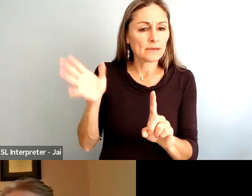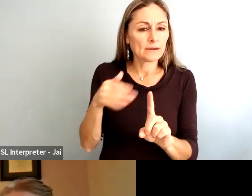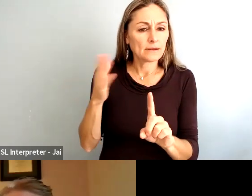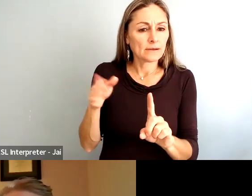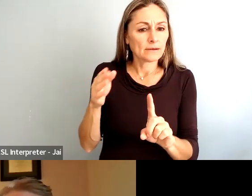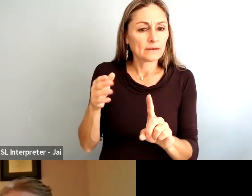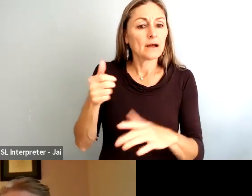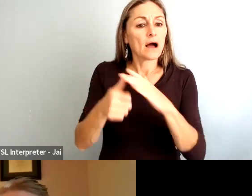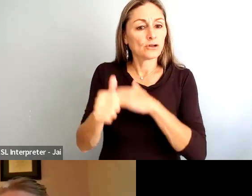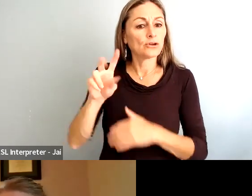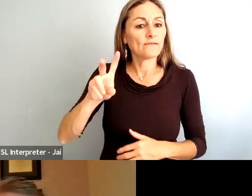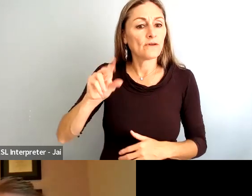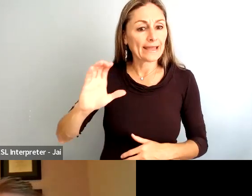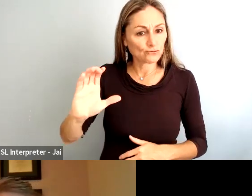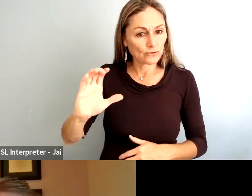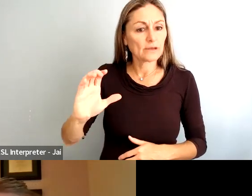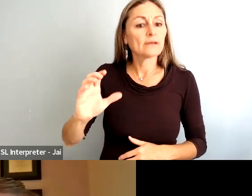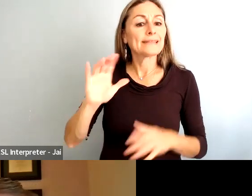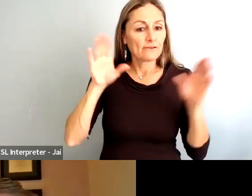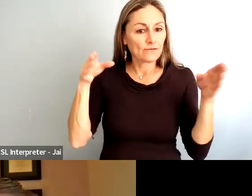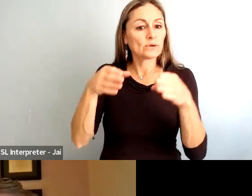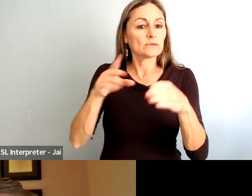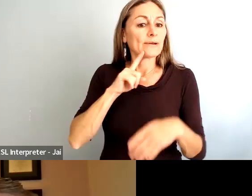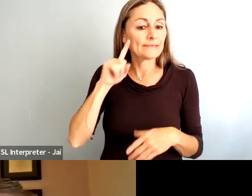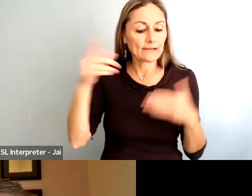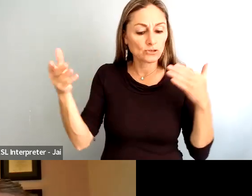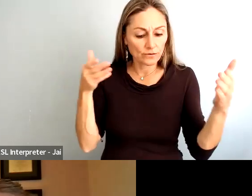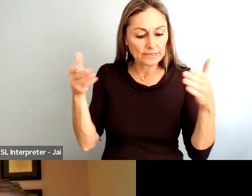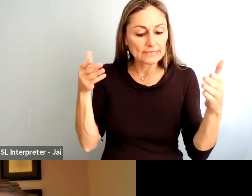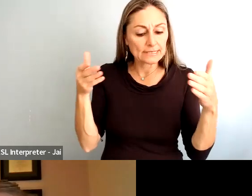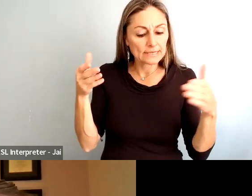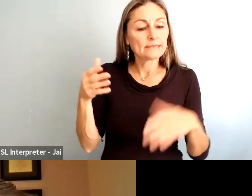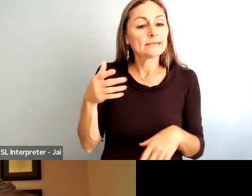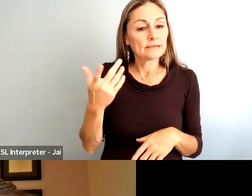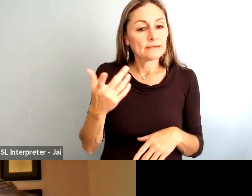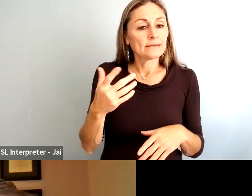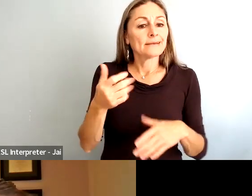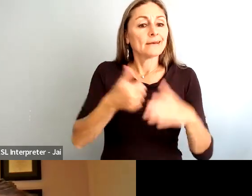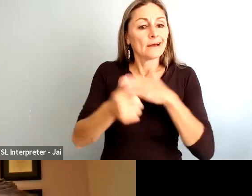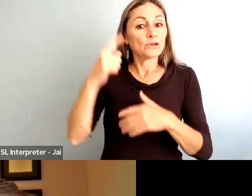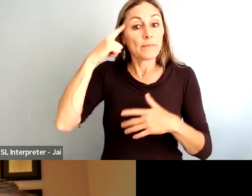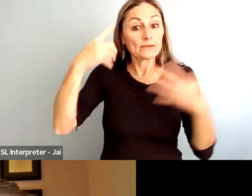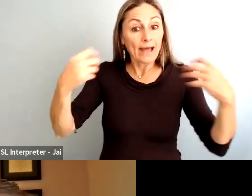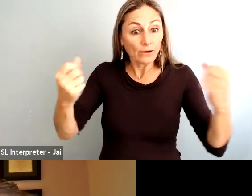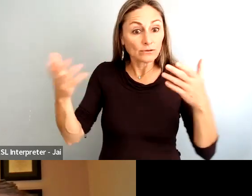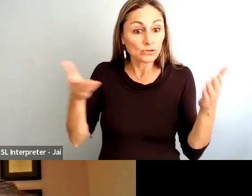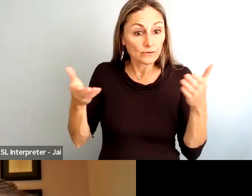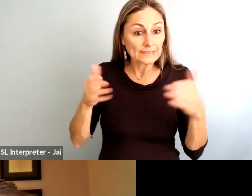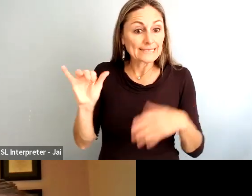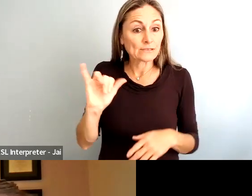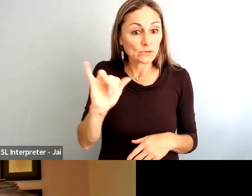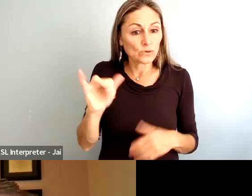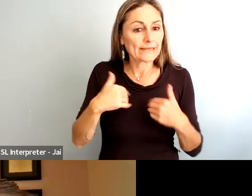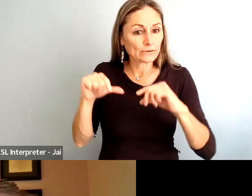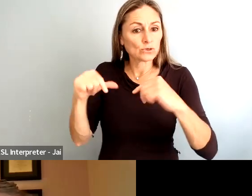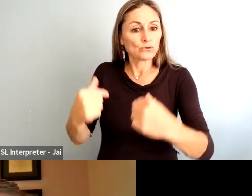within vocational rehabilitation that focuses on deaf services. And within our mental health services, there's also a group